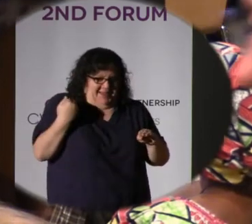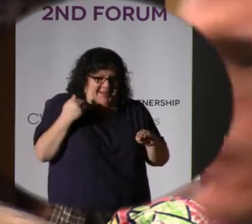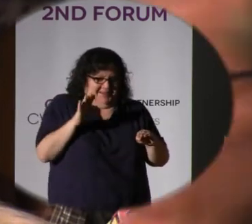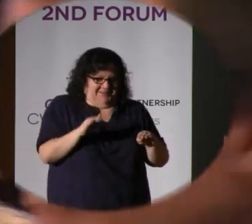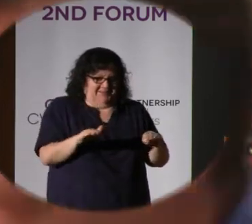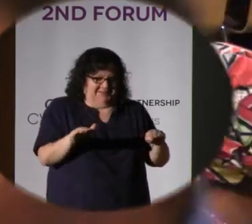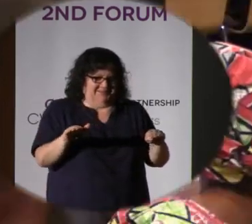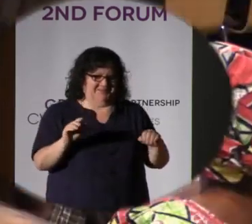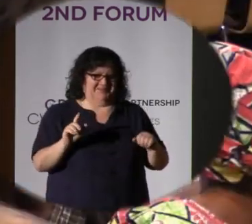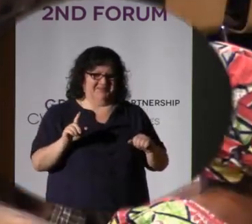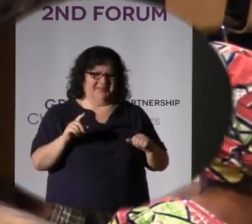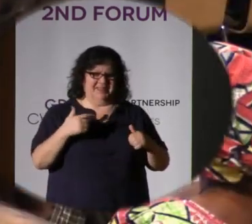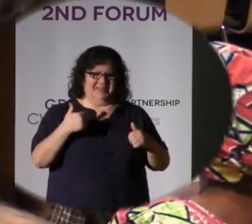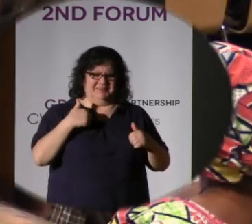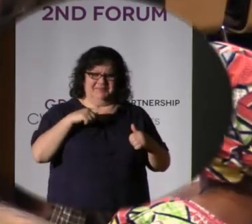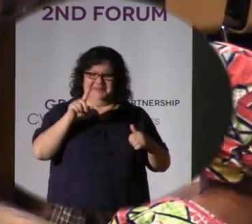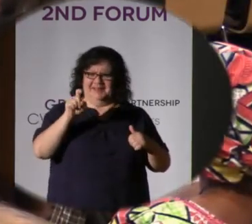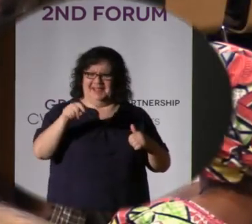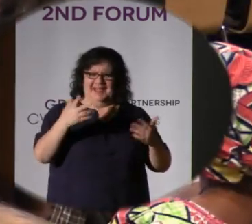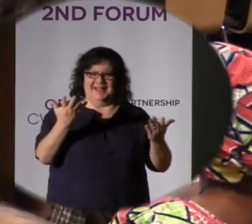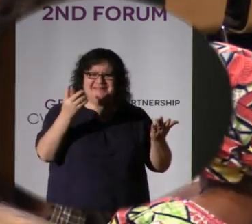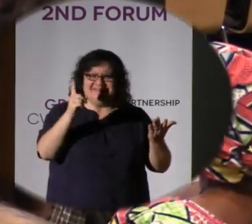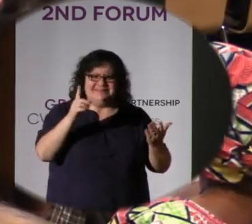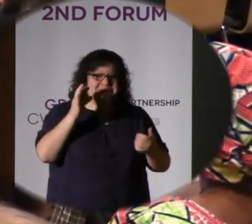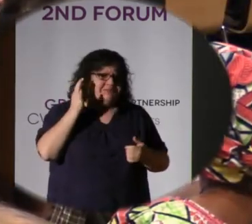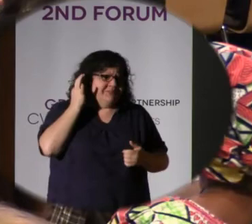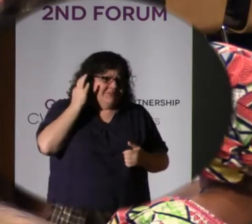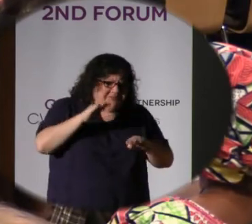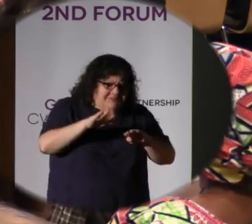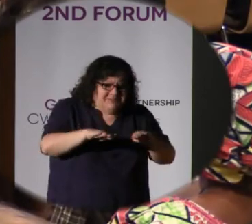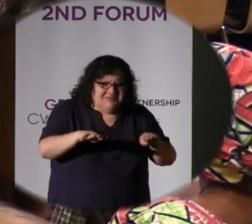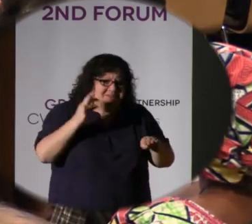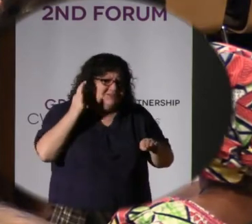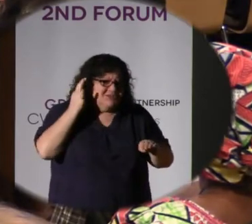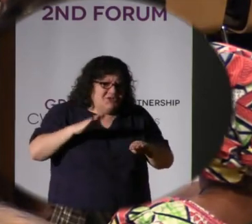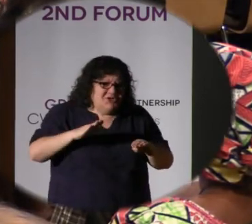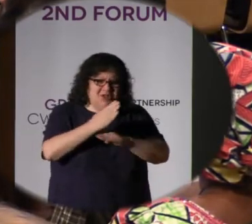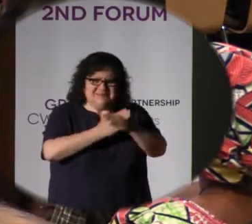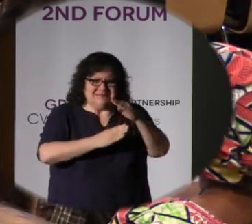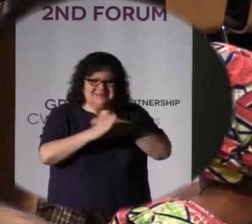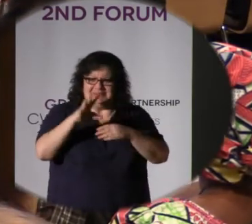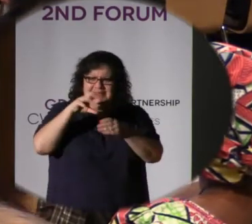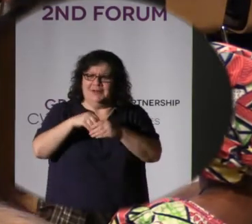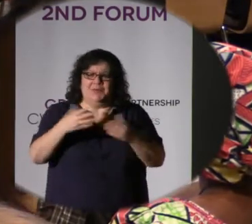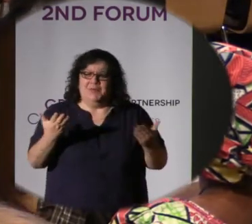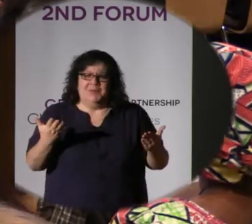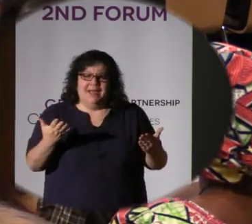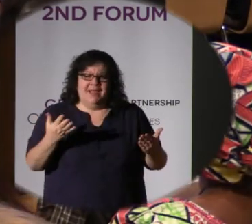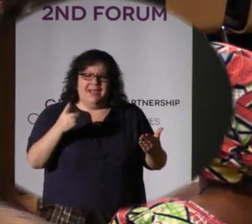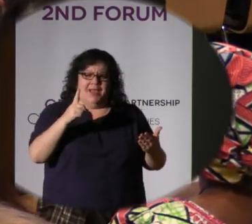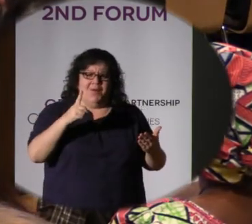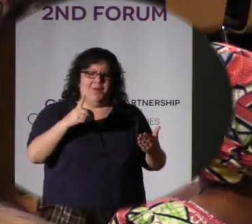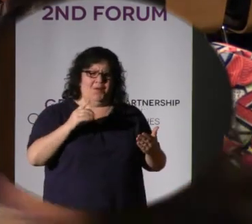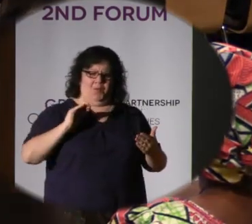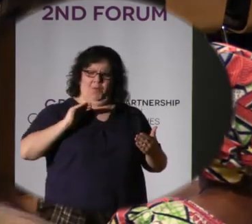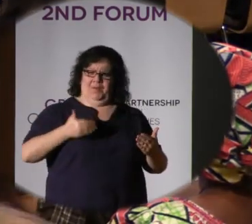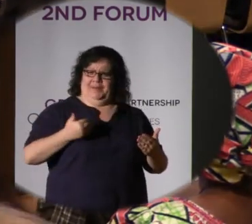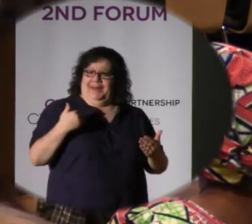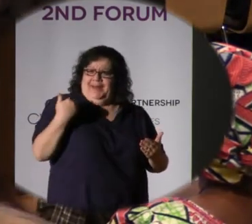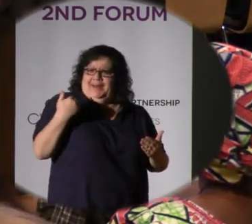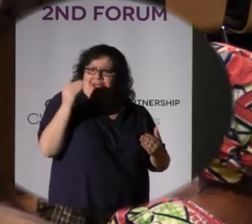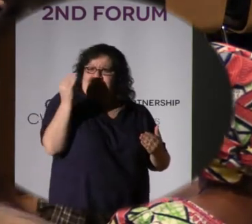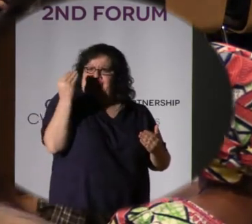disabilities or the young women with disabilities. So what are the strategies to include them as a cross-cutting theme